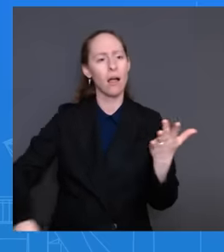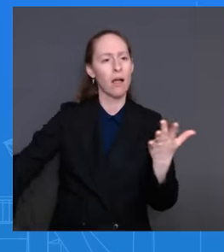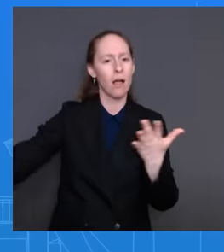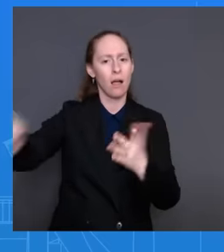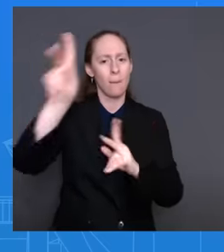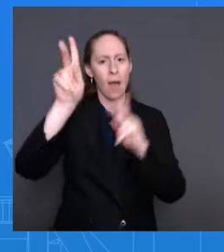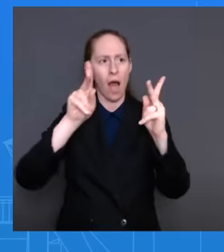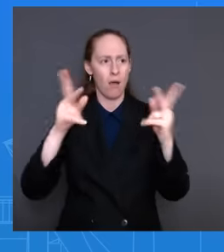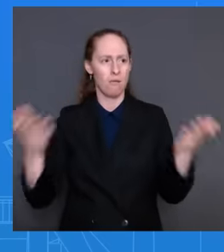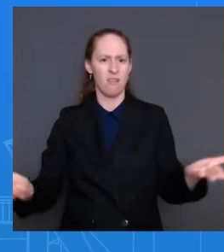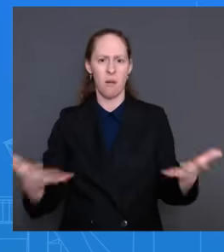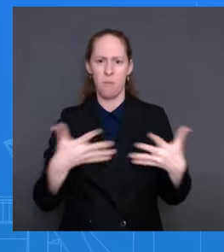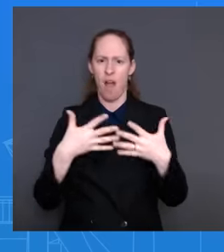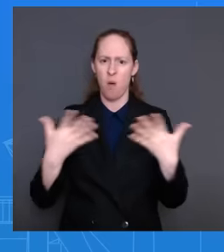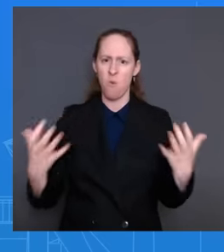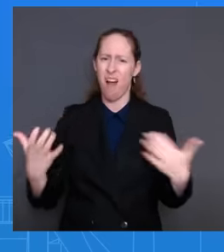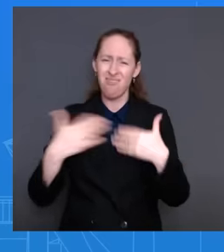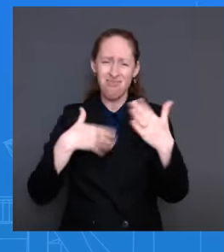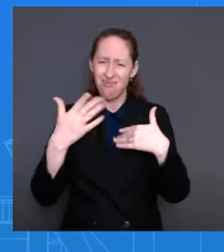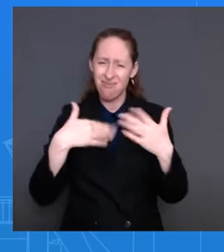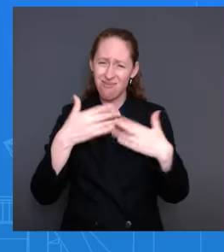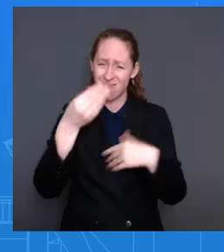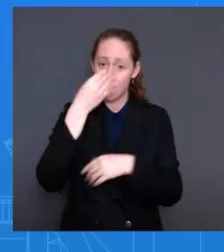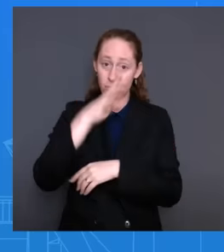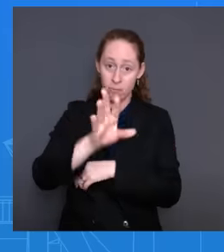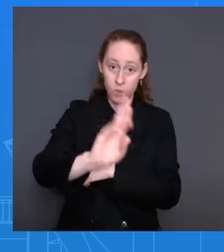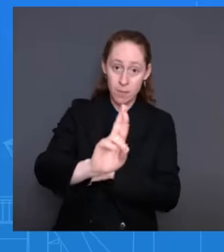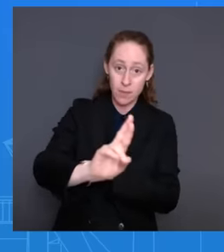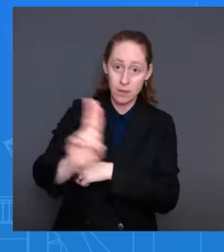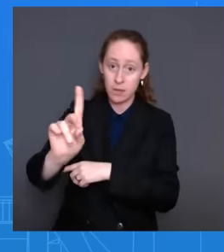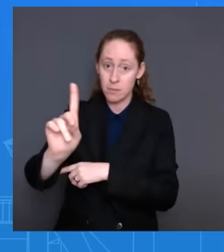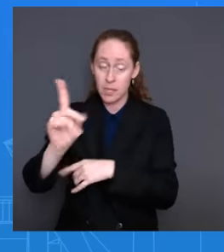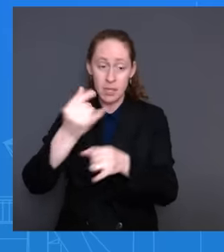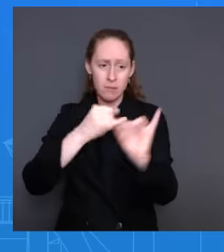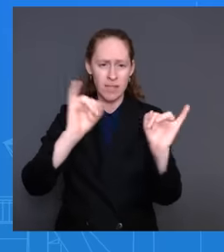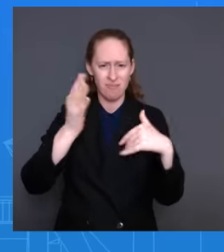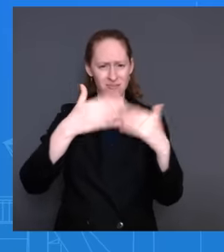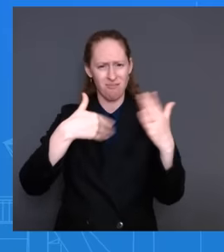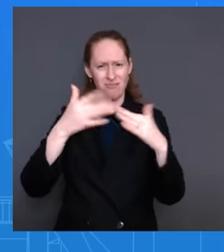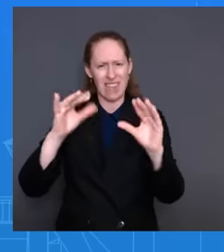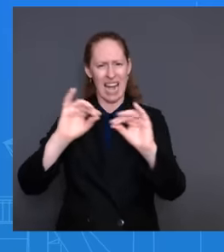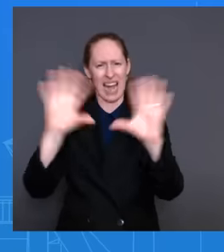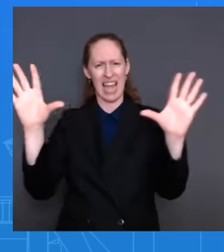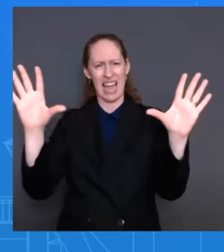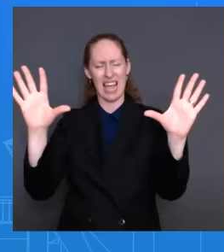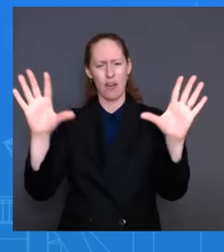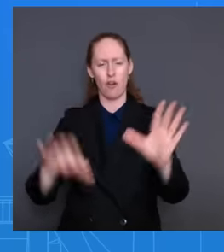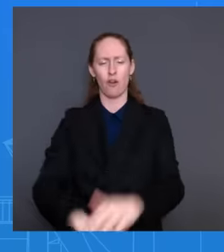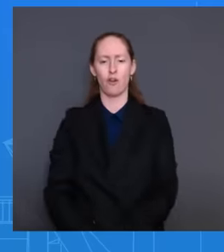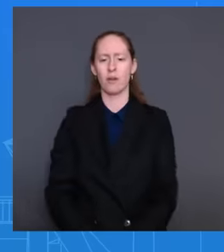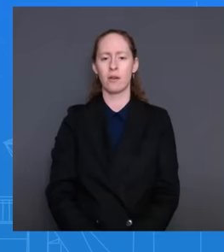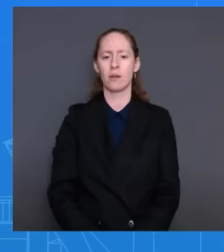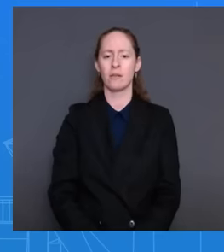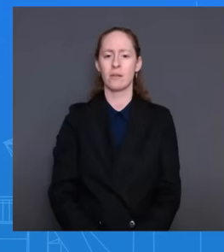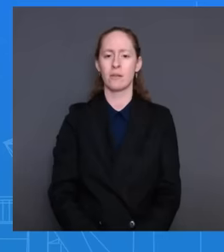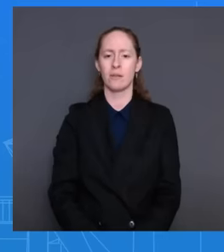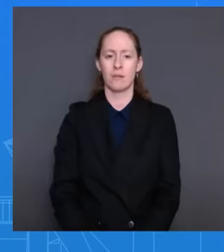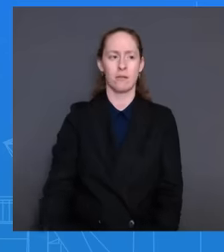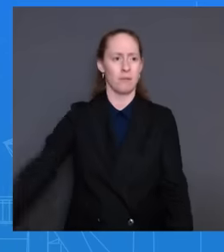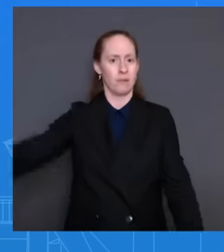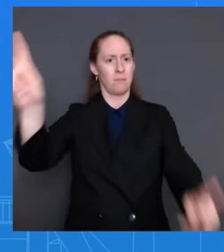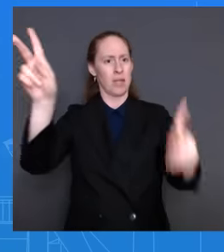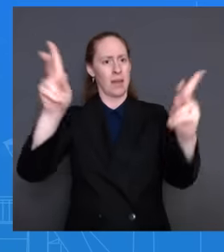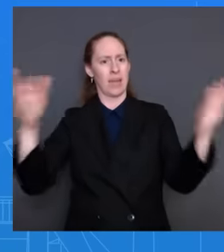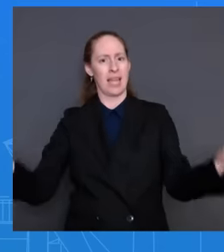Democrat, you have a bipartisan opinion out there from constituencies, from American